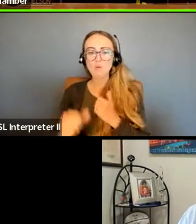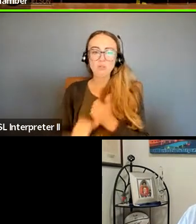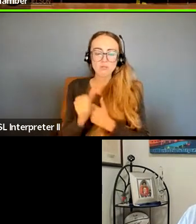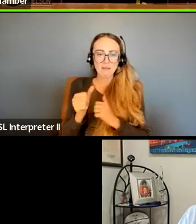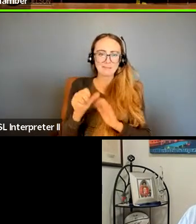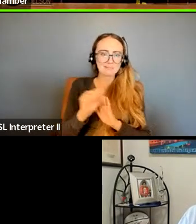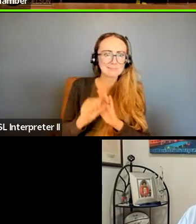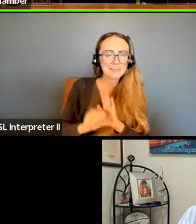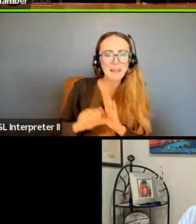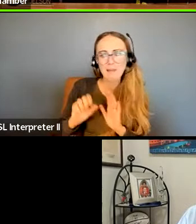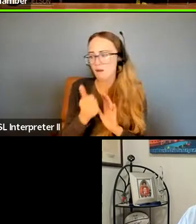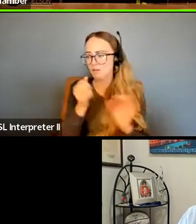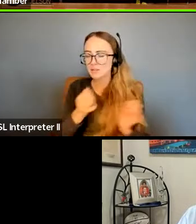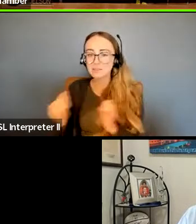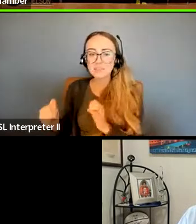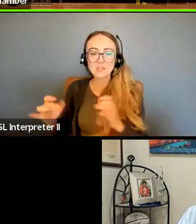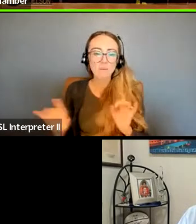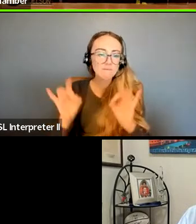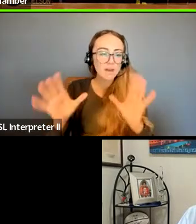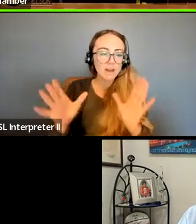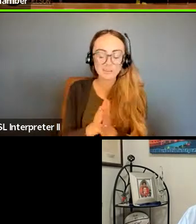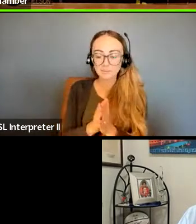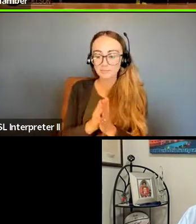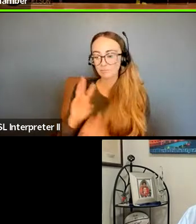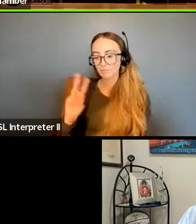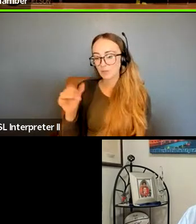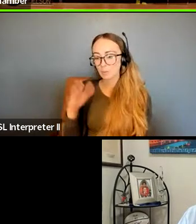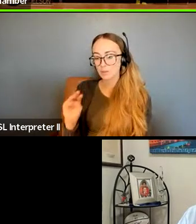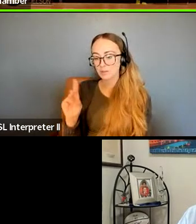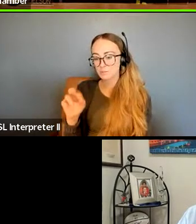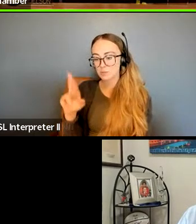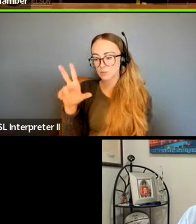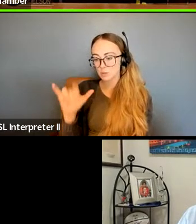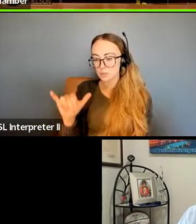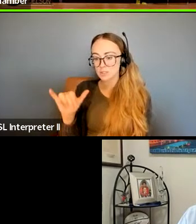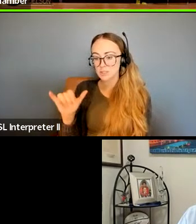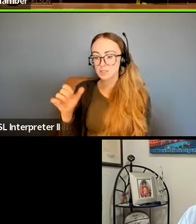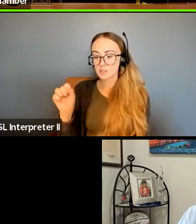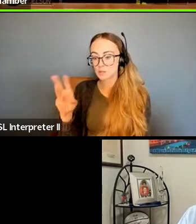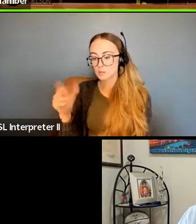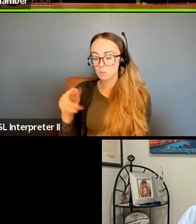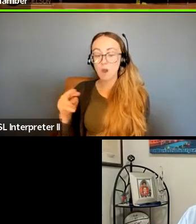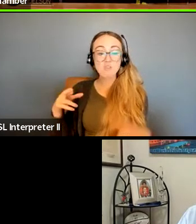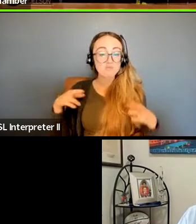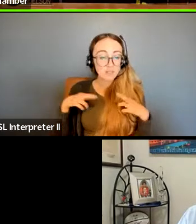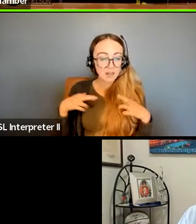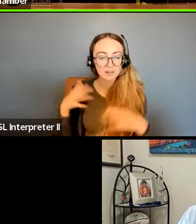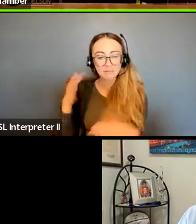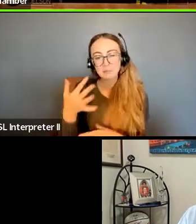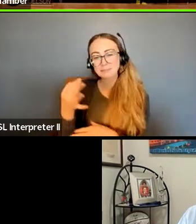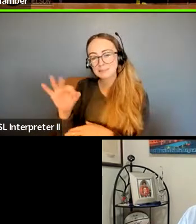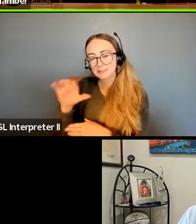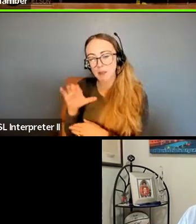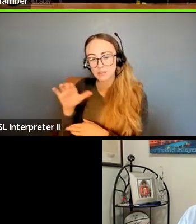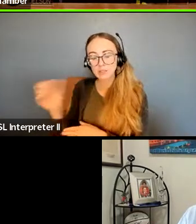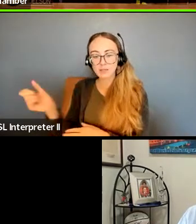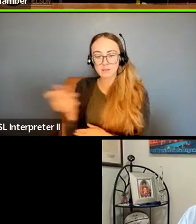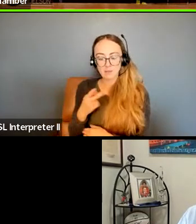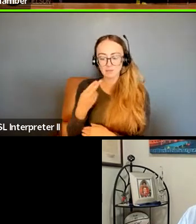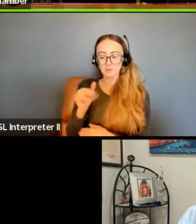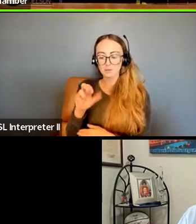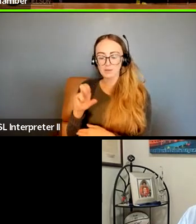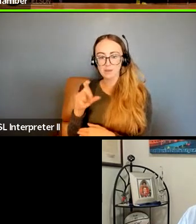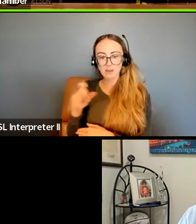violence. William Dorsey Swan retired from the House of Swan by 1900 and returned to Hancock, Maryland, feeling